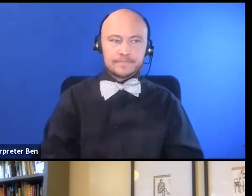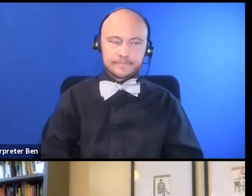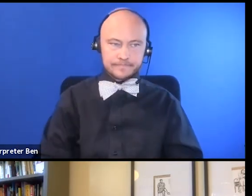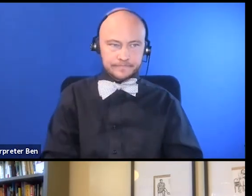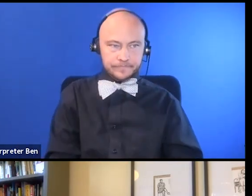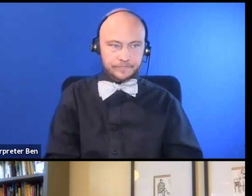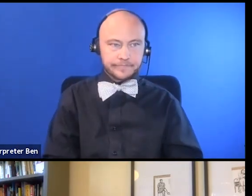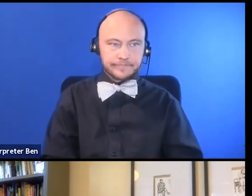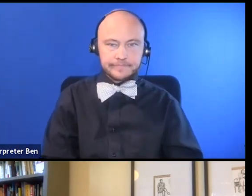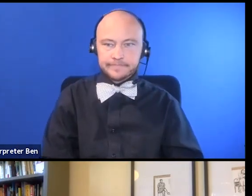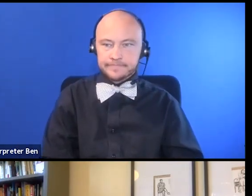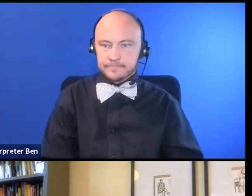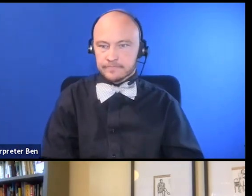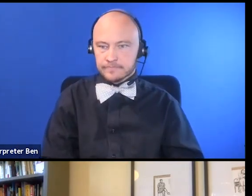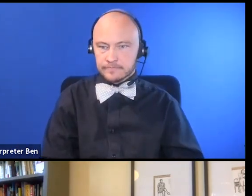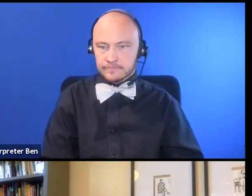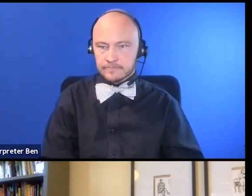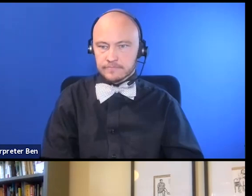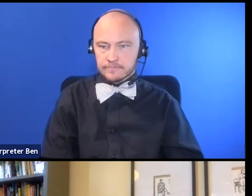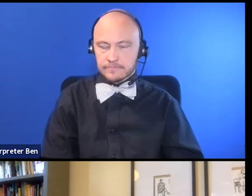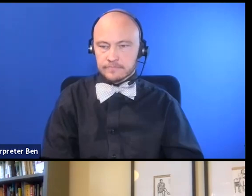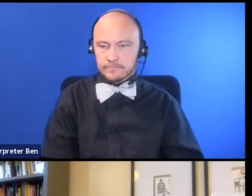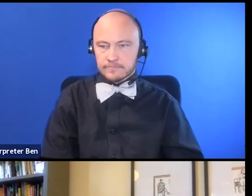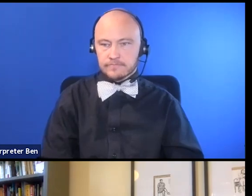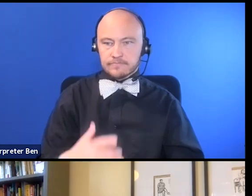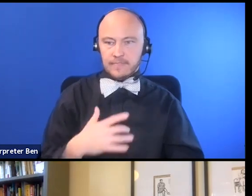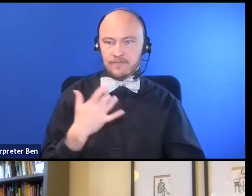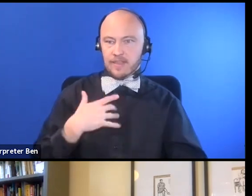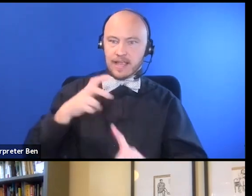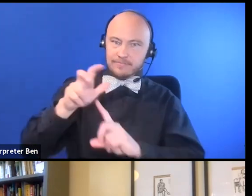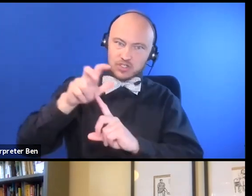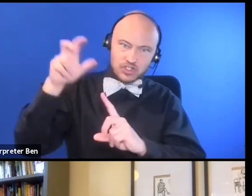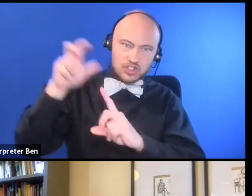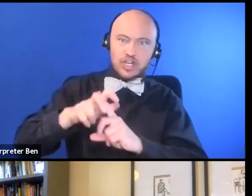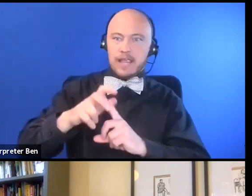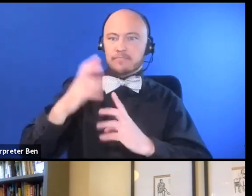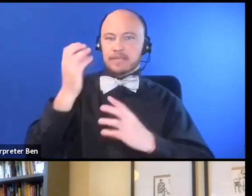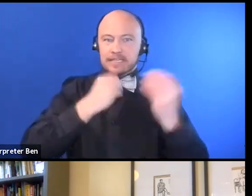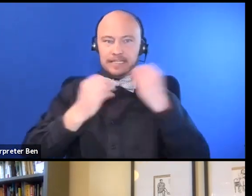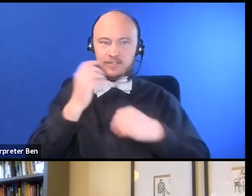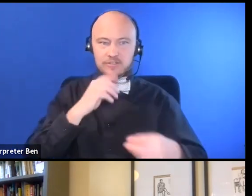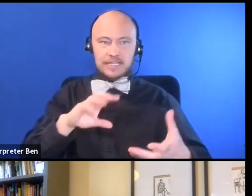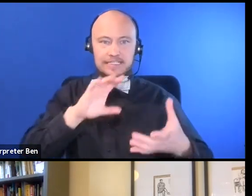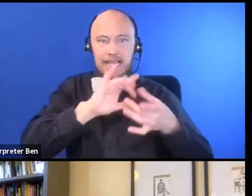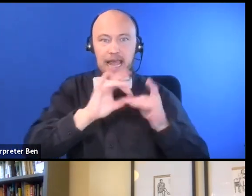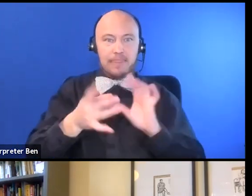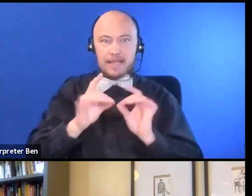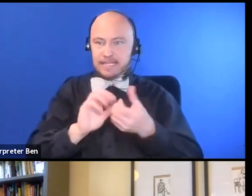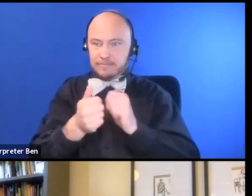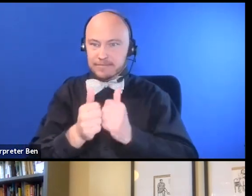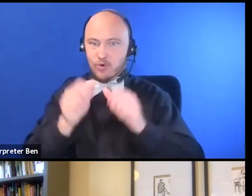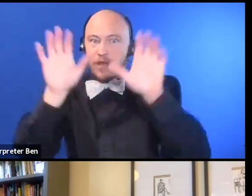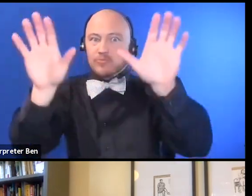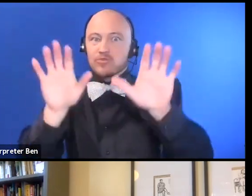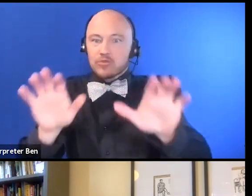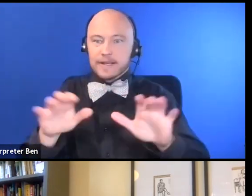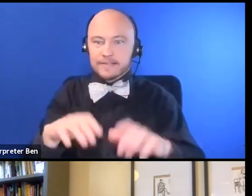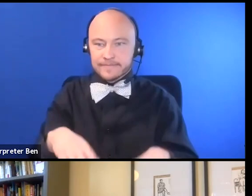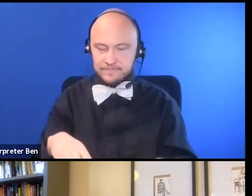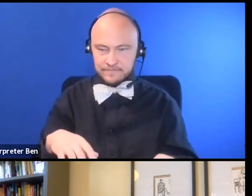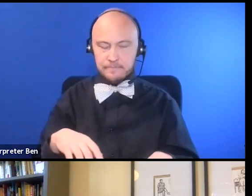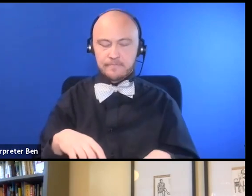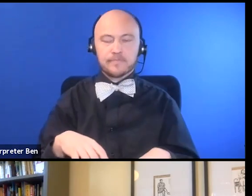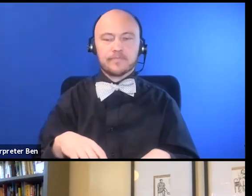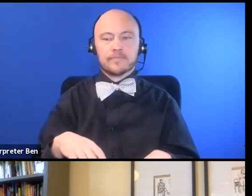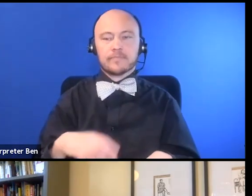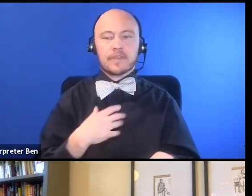I mean, I have a lot of, I feel like I'm a champion eater. Like it's like my Olympic sport. I'm great at it. And also